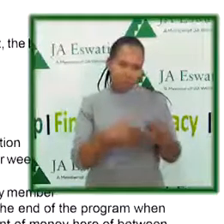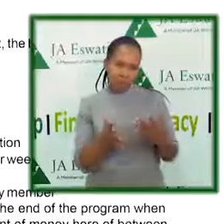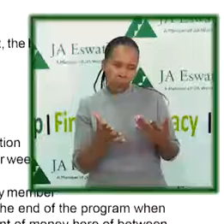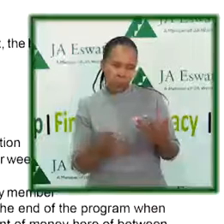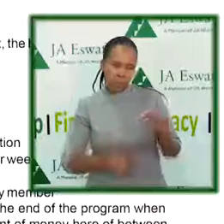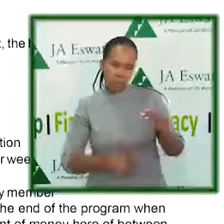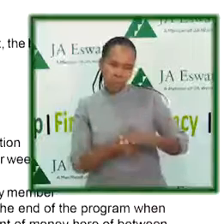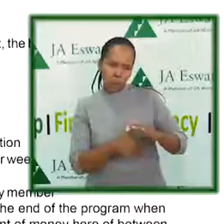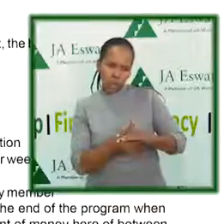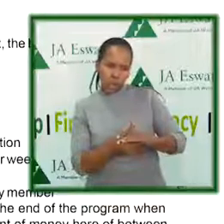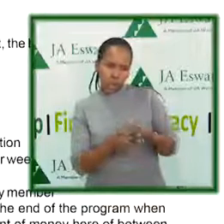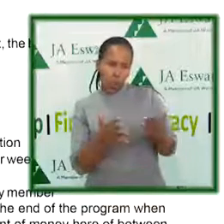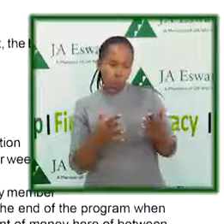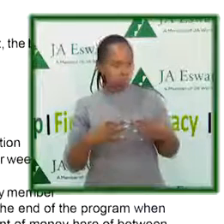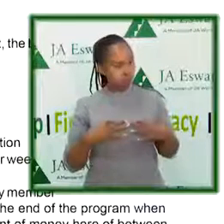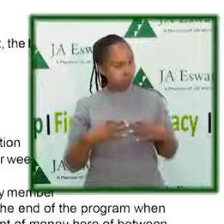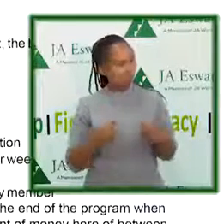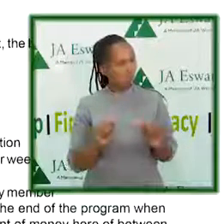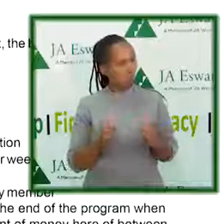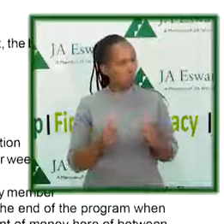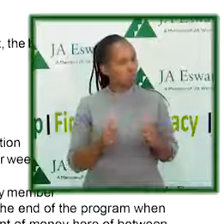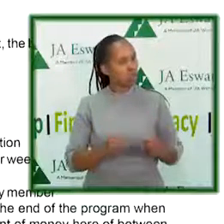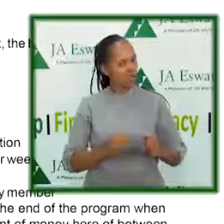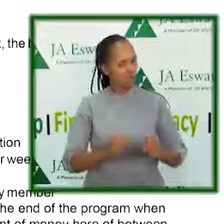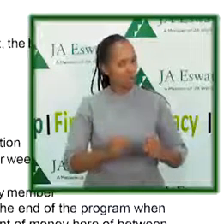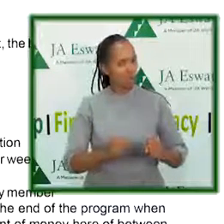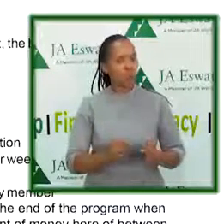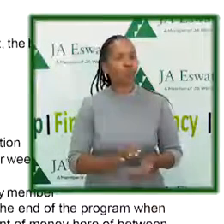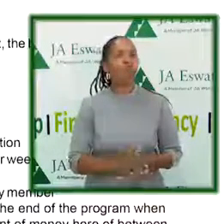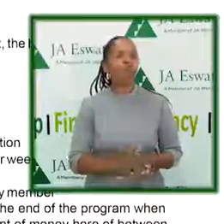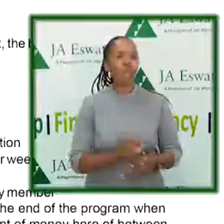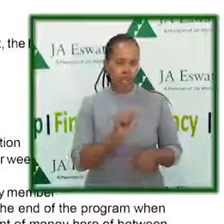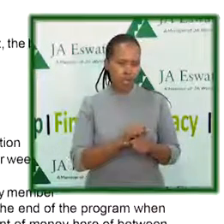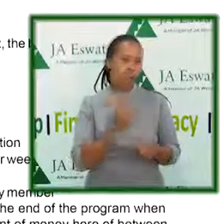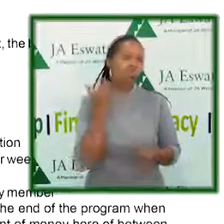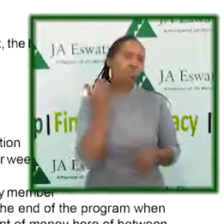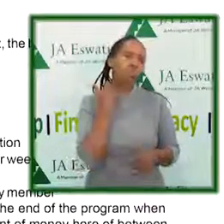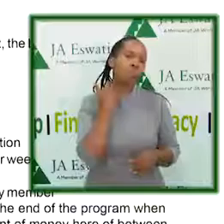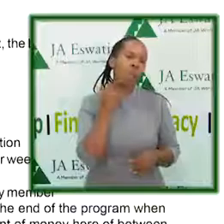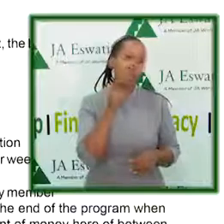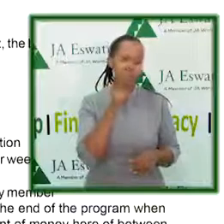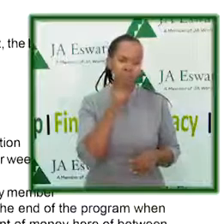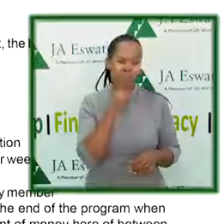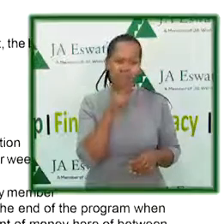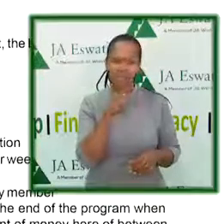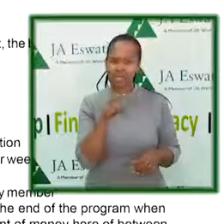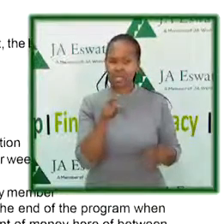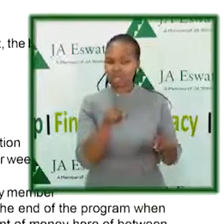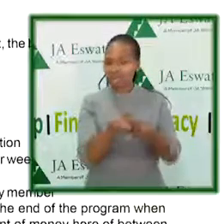or of better quality, then you can charge it at a higher price. But if it's of the same